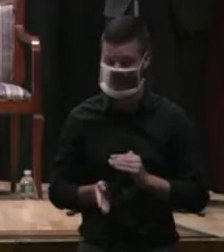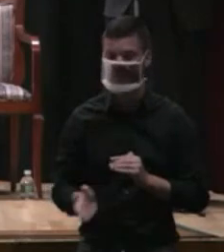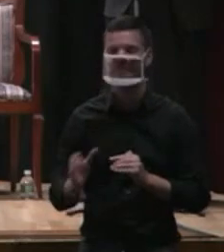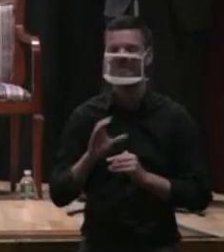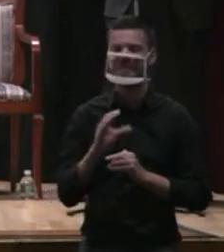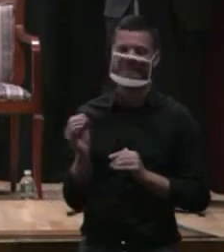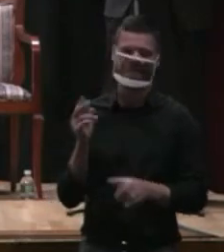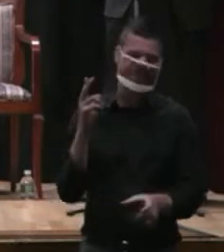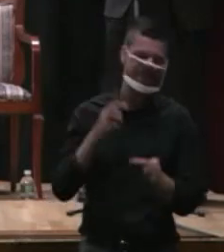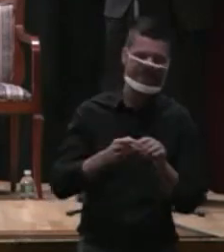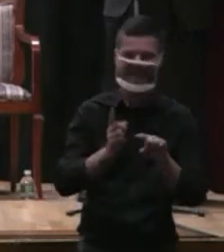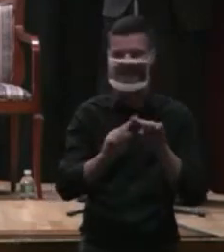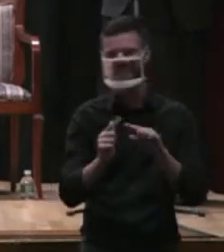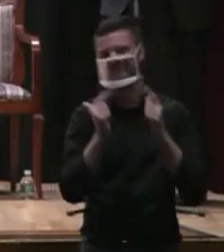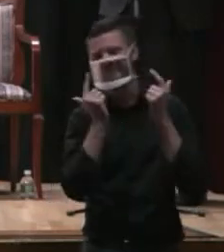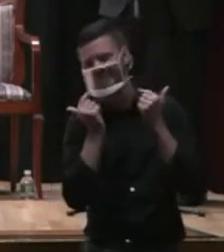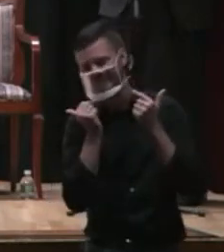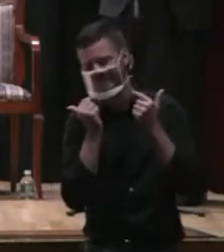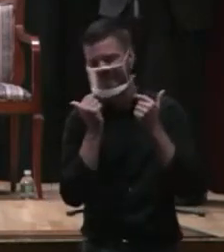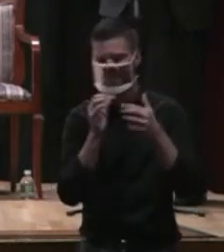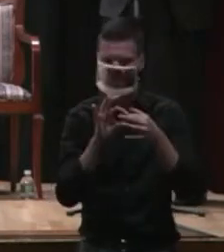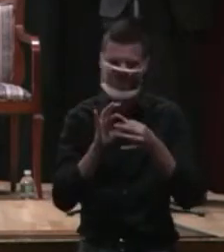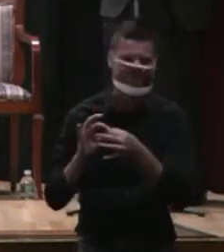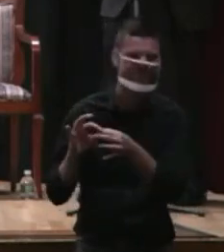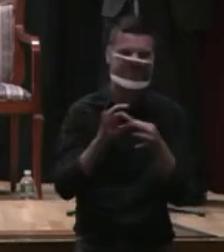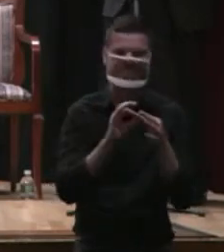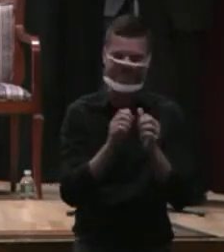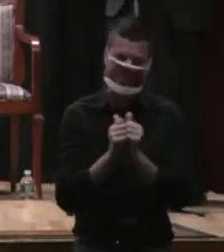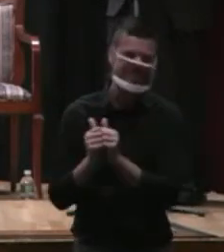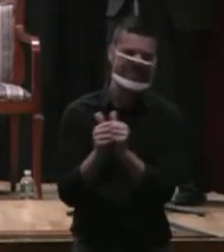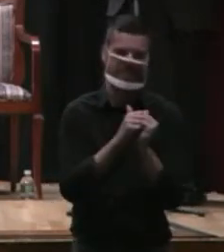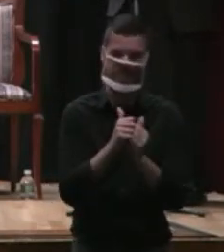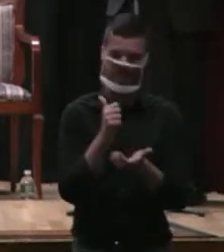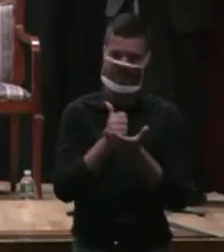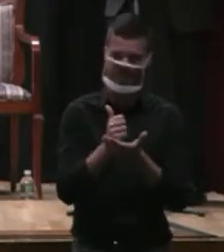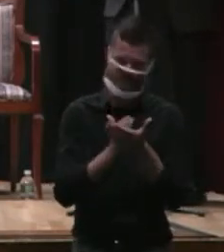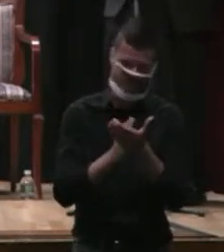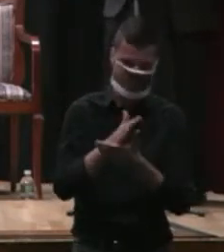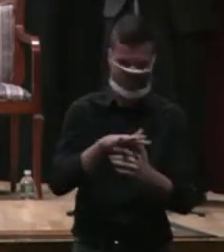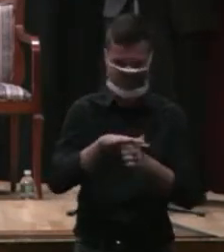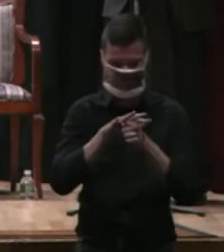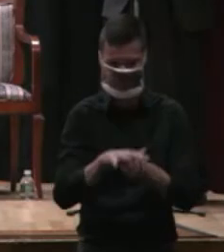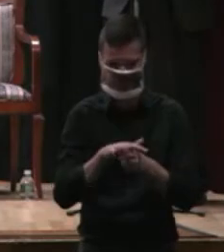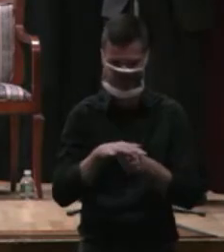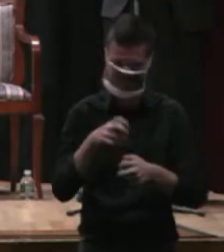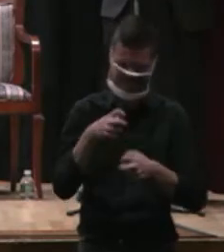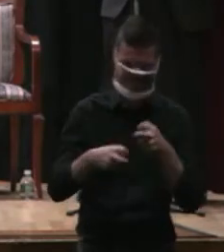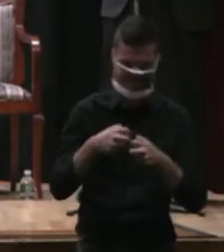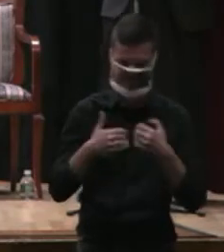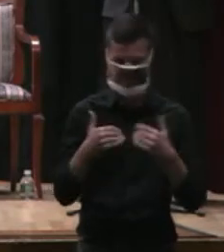joining in on the laughs and bonding that helped them get through the stress and difficulties of the program.